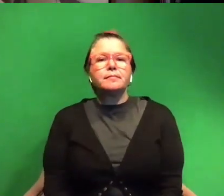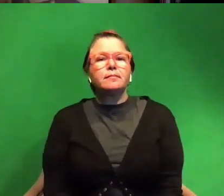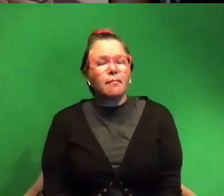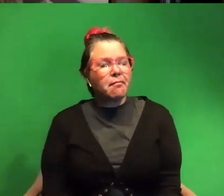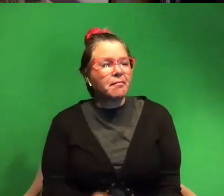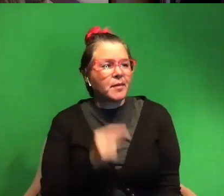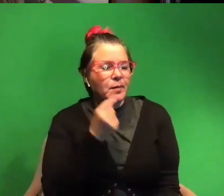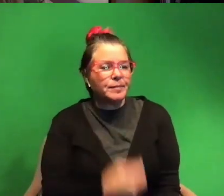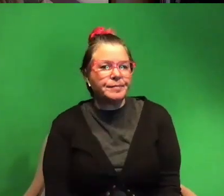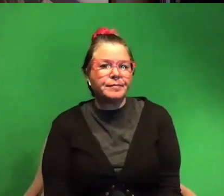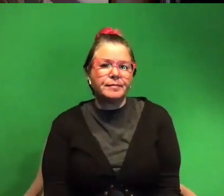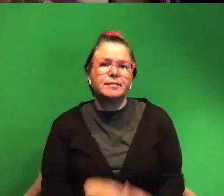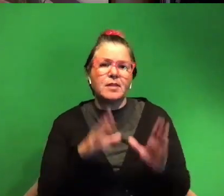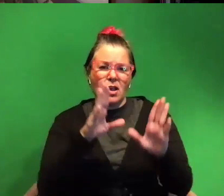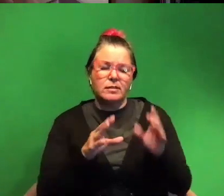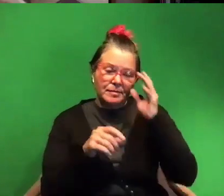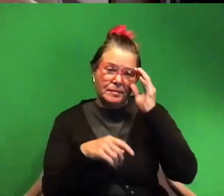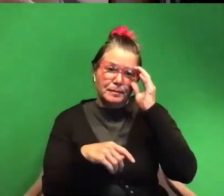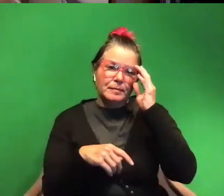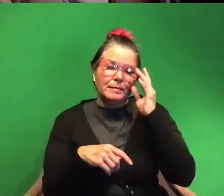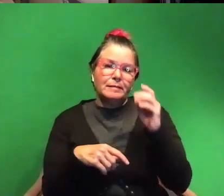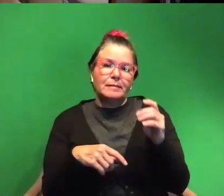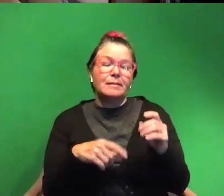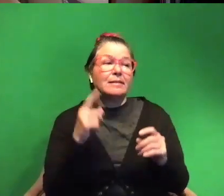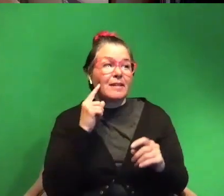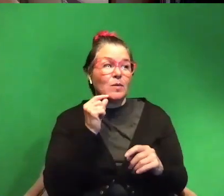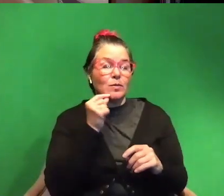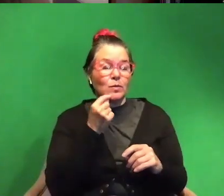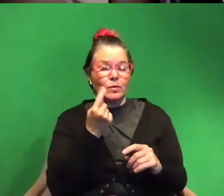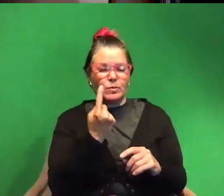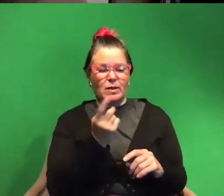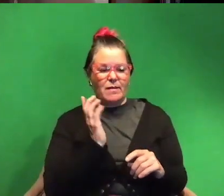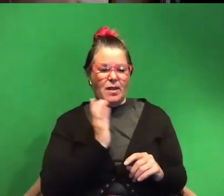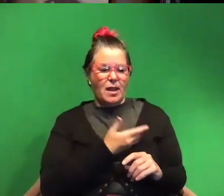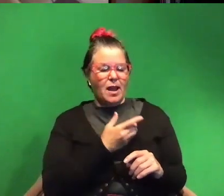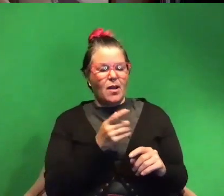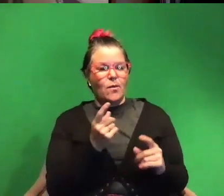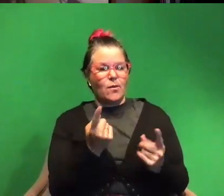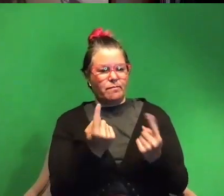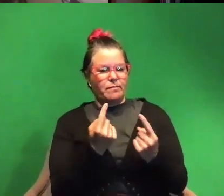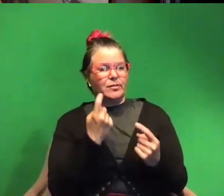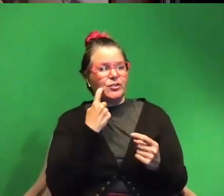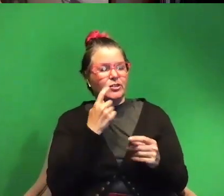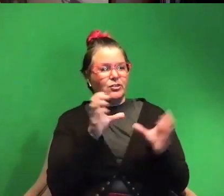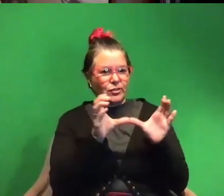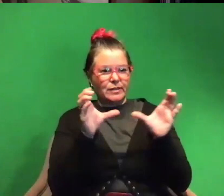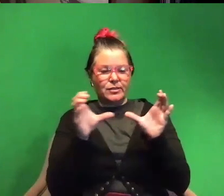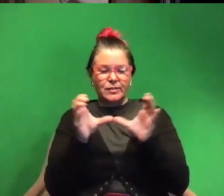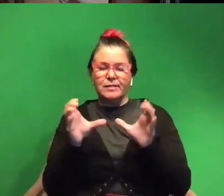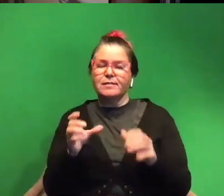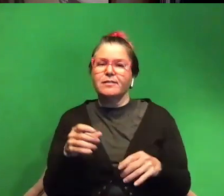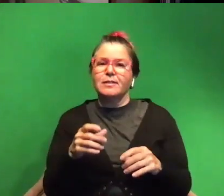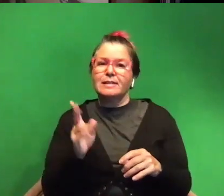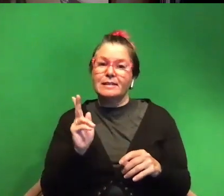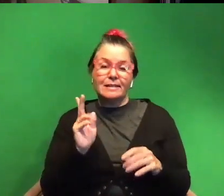Cool. Yeah, that's awesome. I think it sounds really cool. One of our attendees had just got all their certifications, so it sounds like they might get